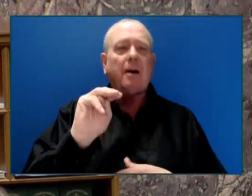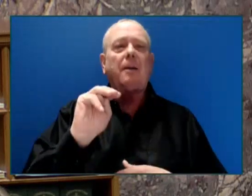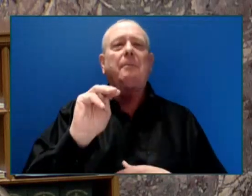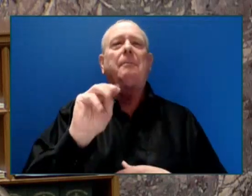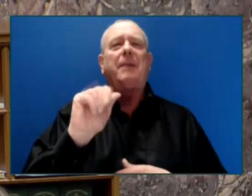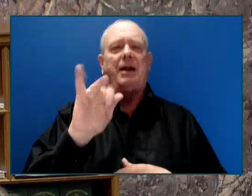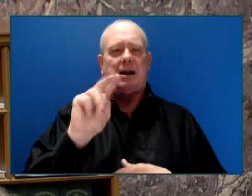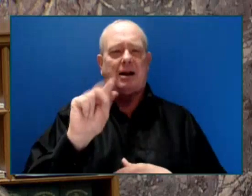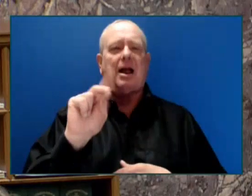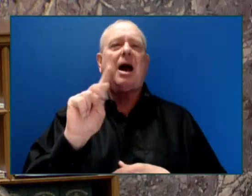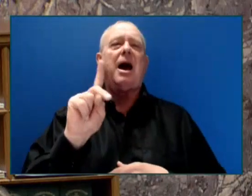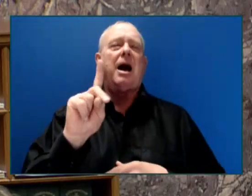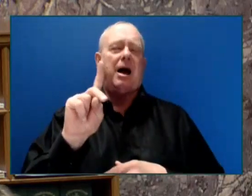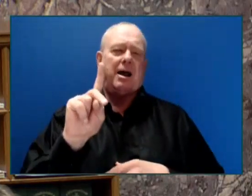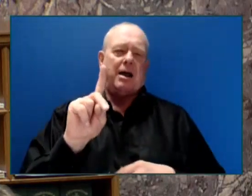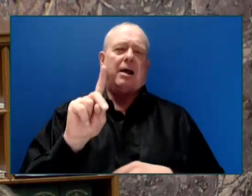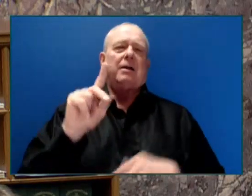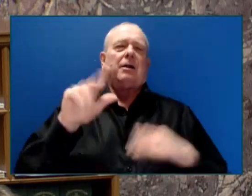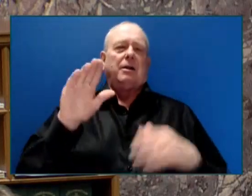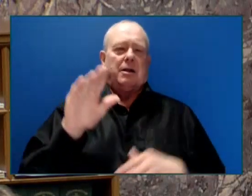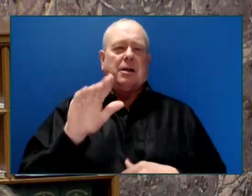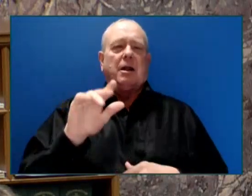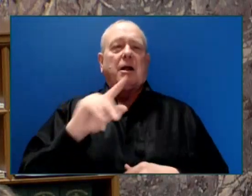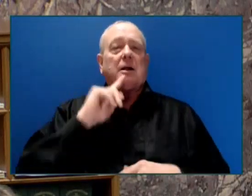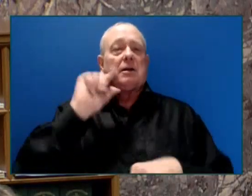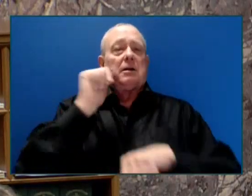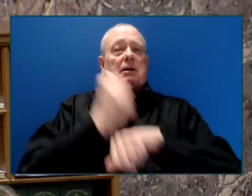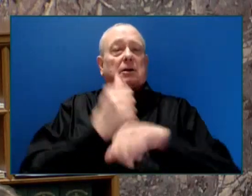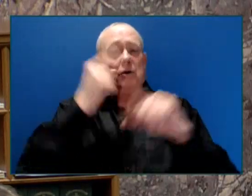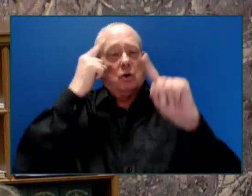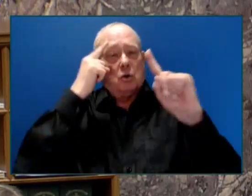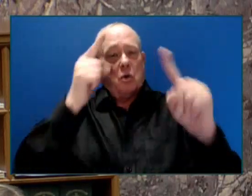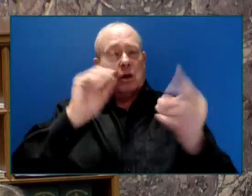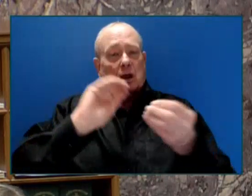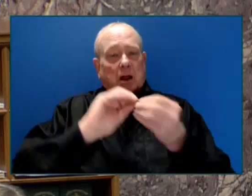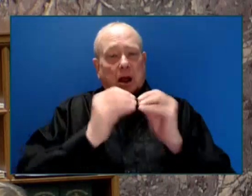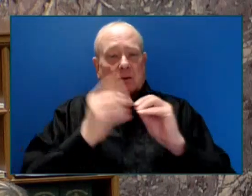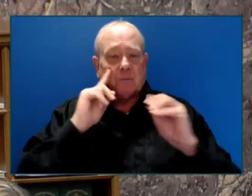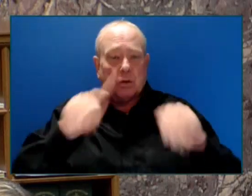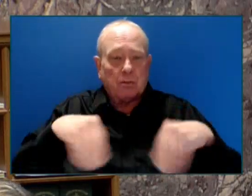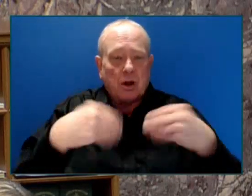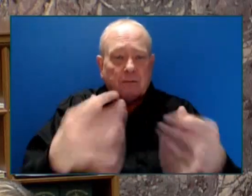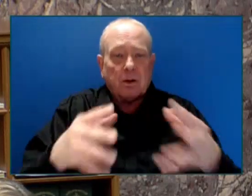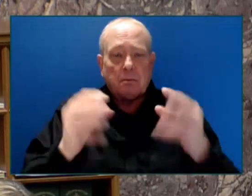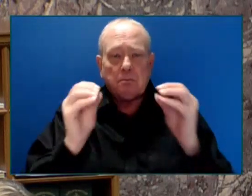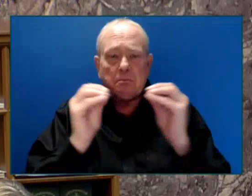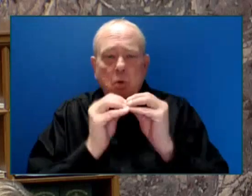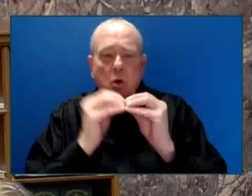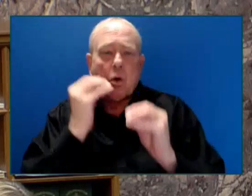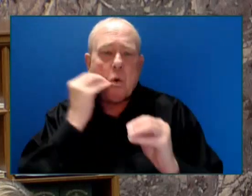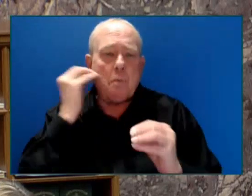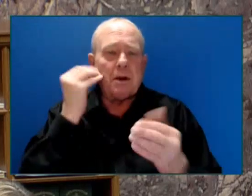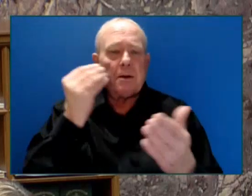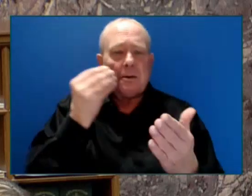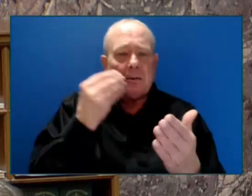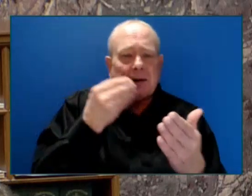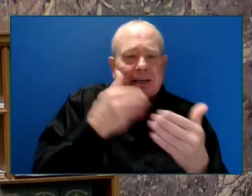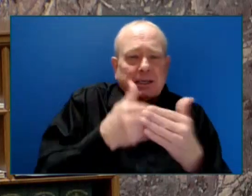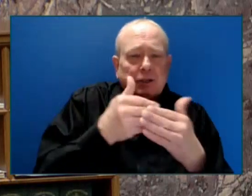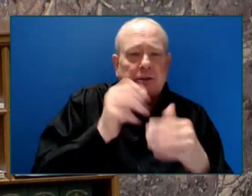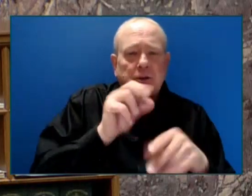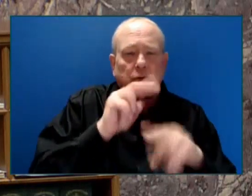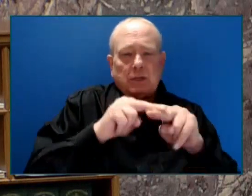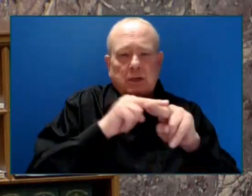us to get some density along transit and arterial corridors and ensure that the growth is consistent with the official